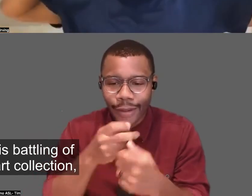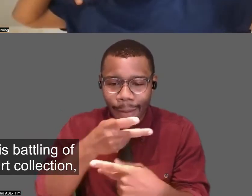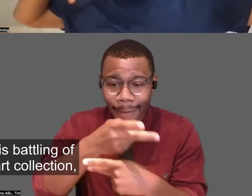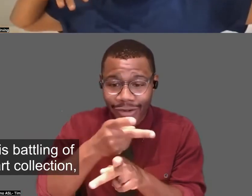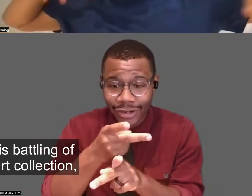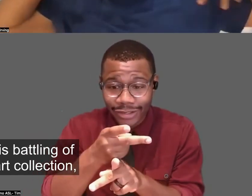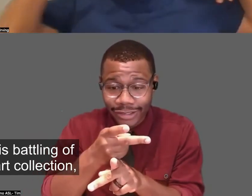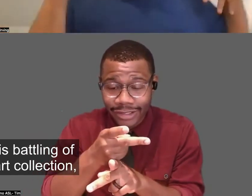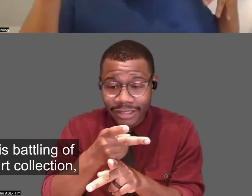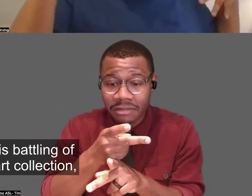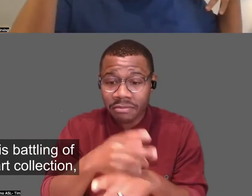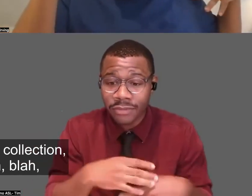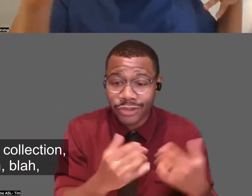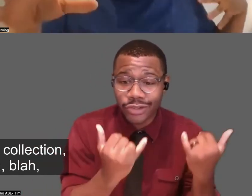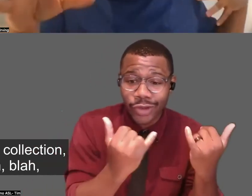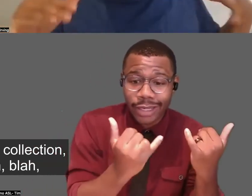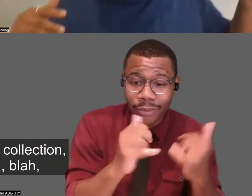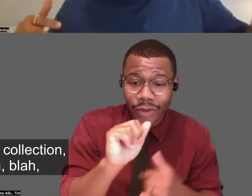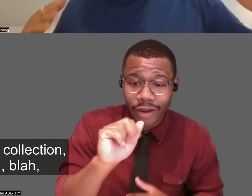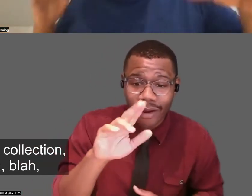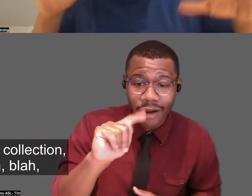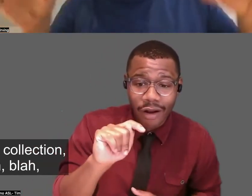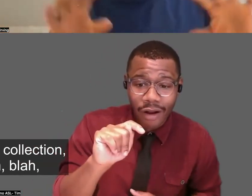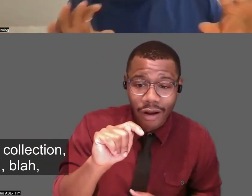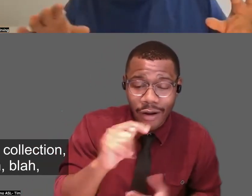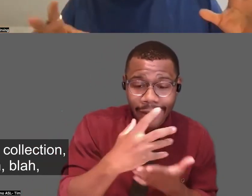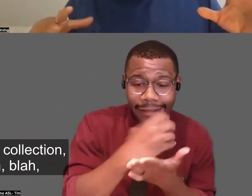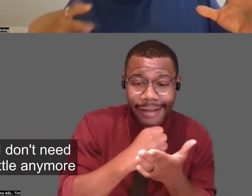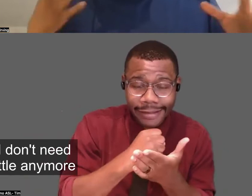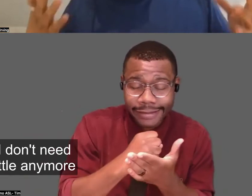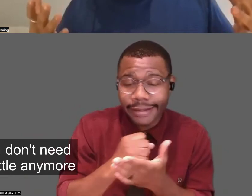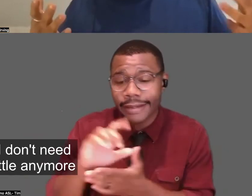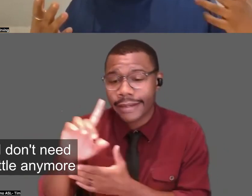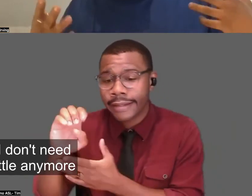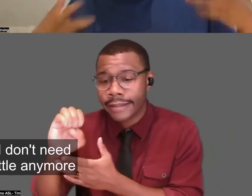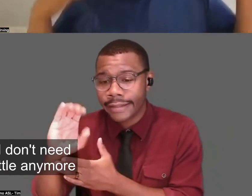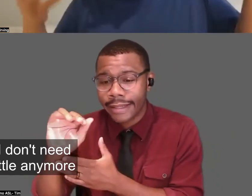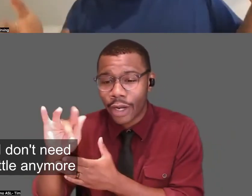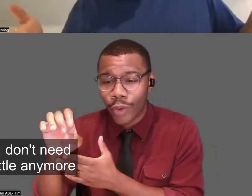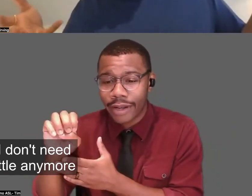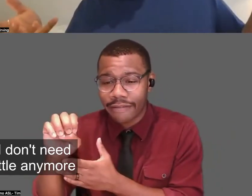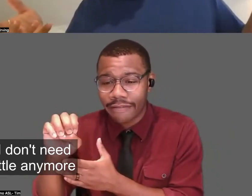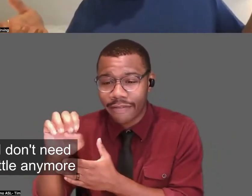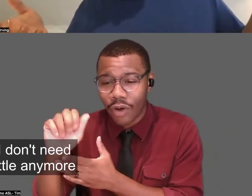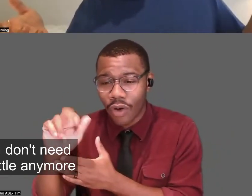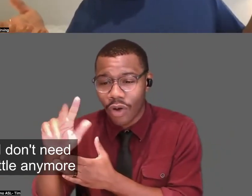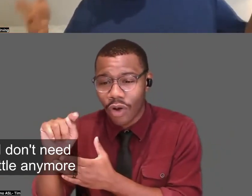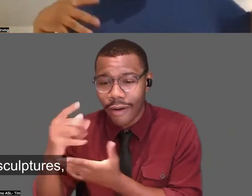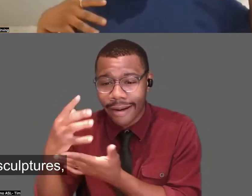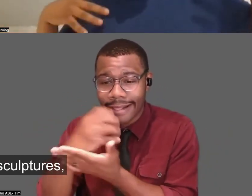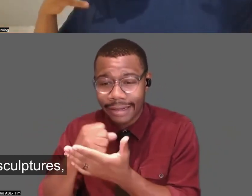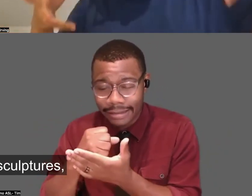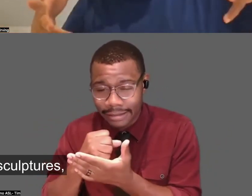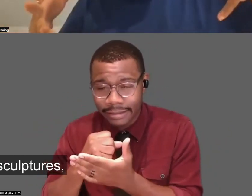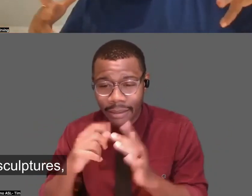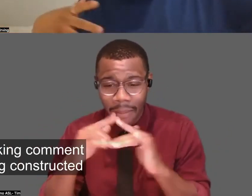of contemporary art collection, decorative art collection, blah, blah, blah, I realized that I don't need to have that battle anymore,